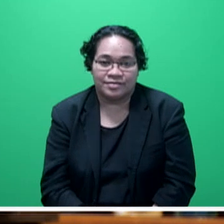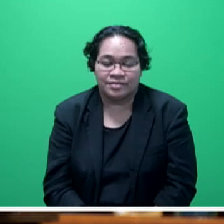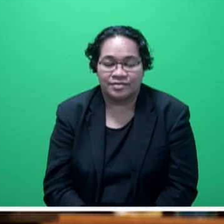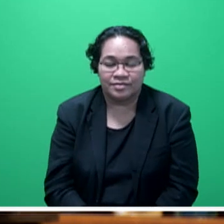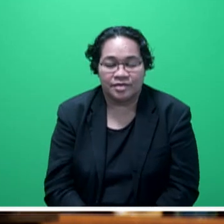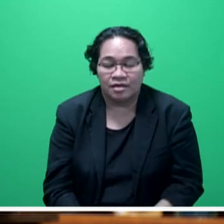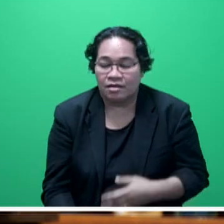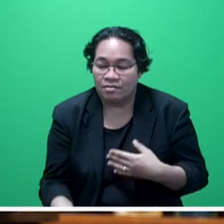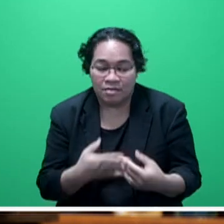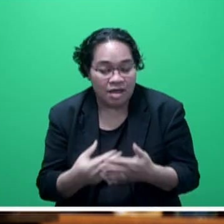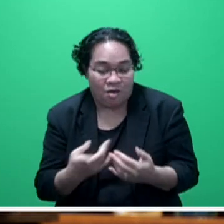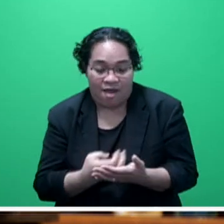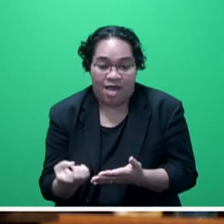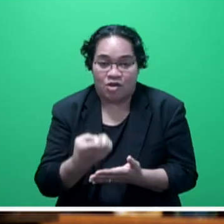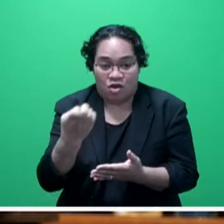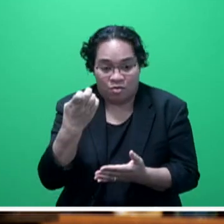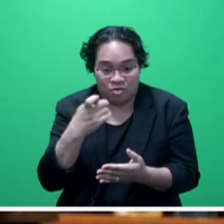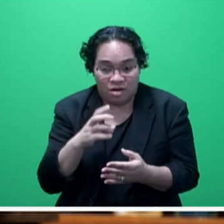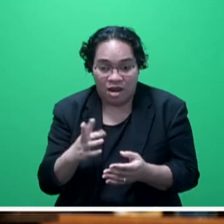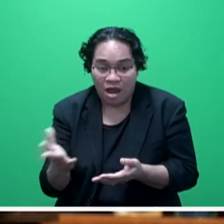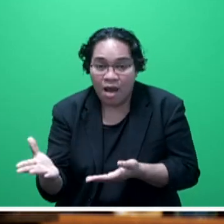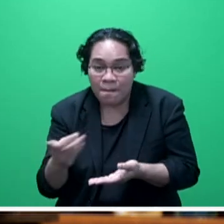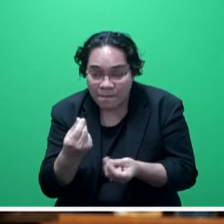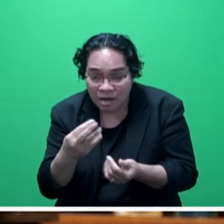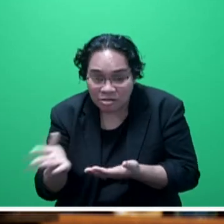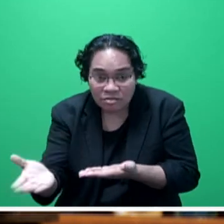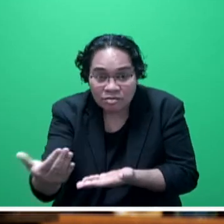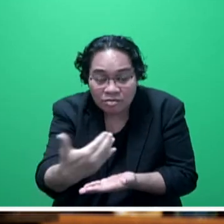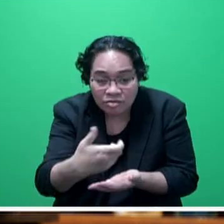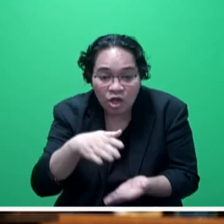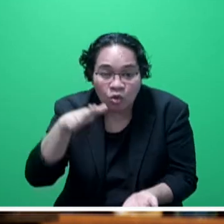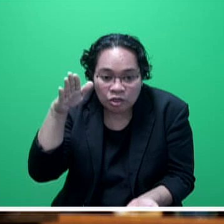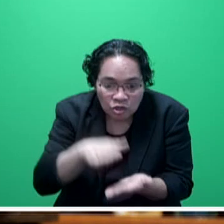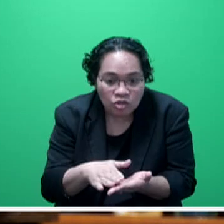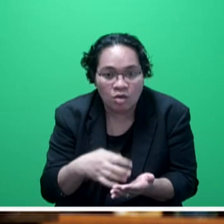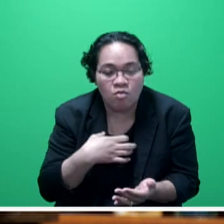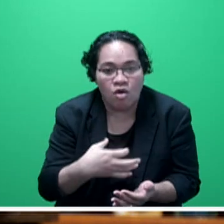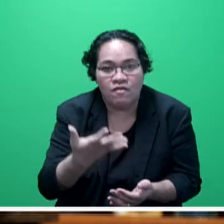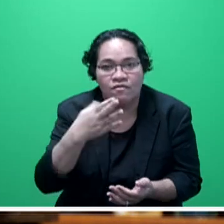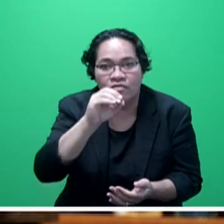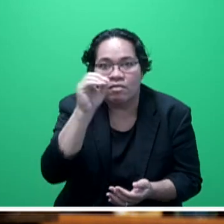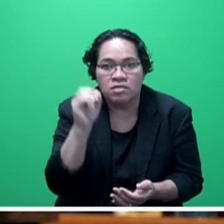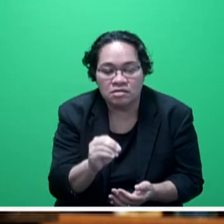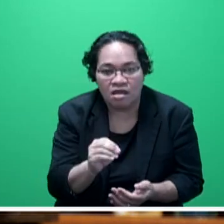Despite our economy's revenue being reduced by more than 50%, smart thinking to produce